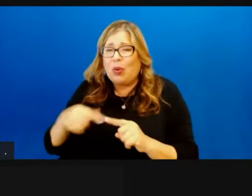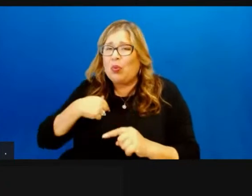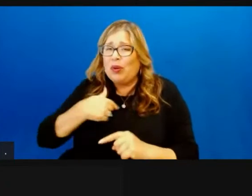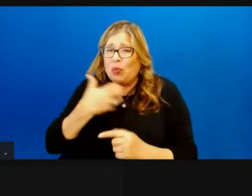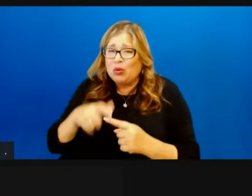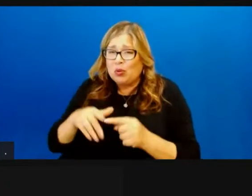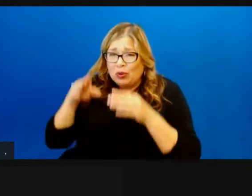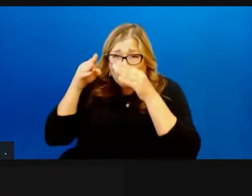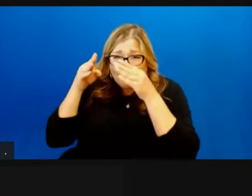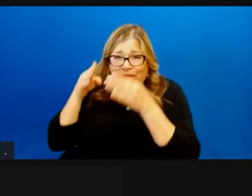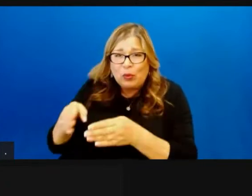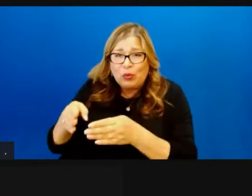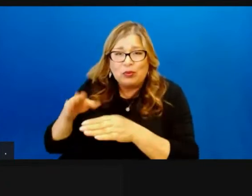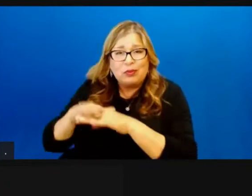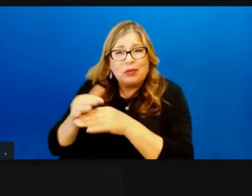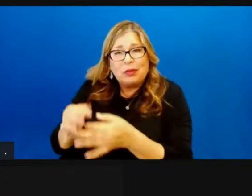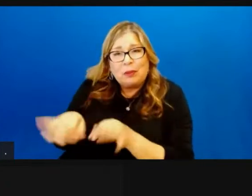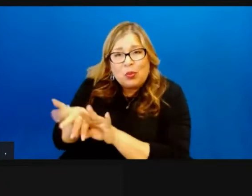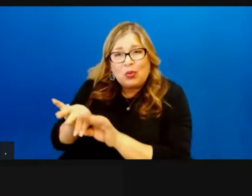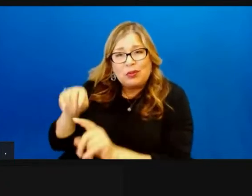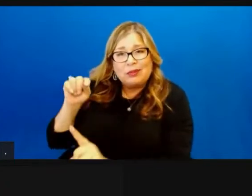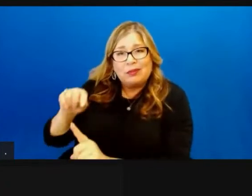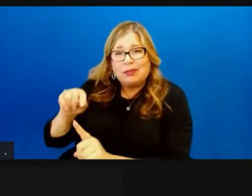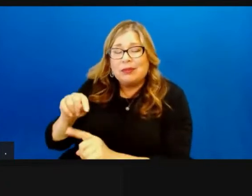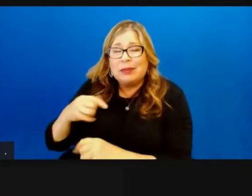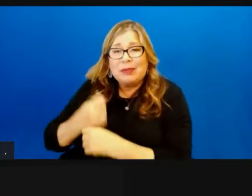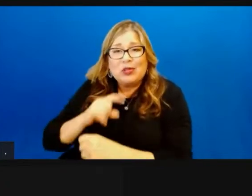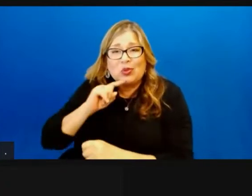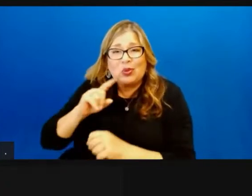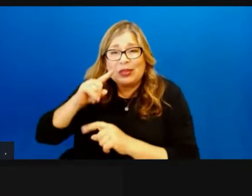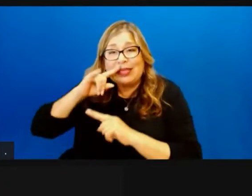keep kids moving forward and the